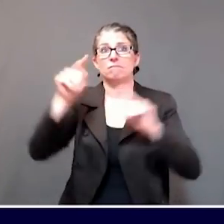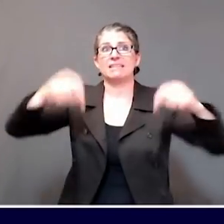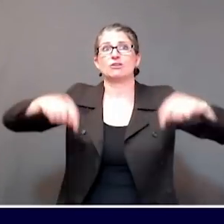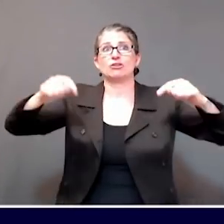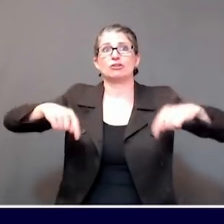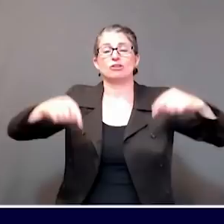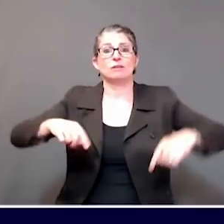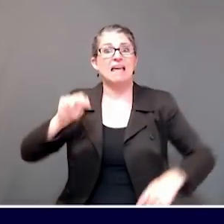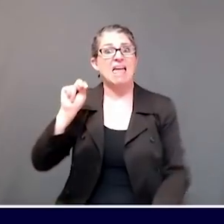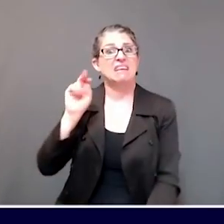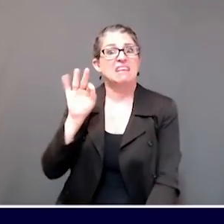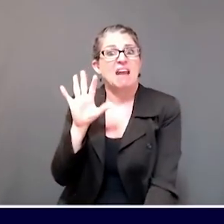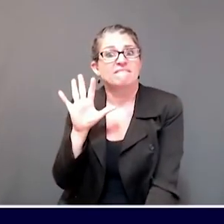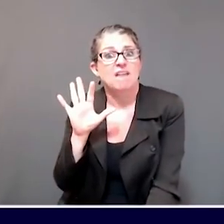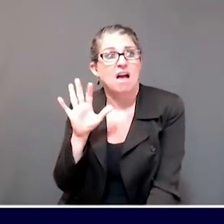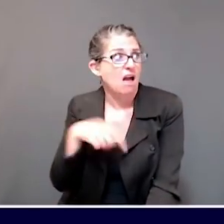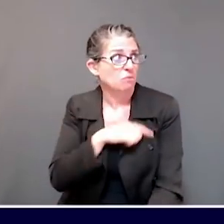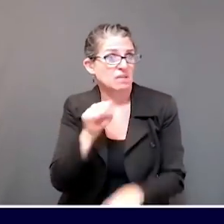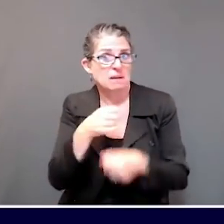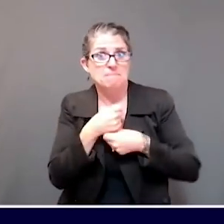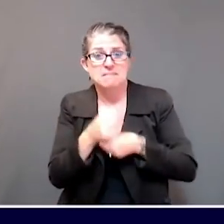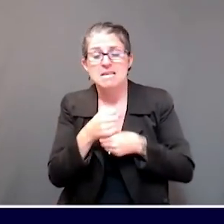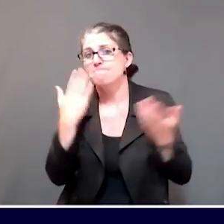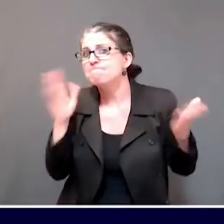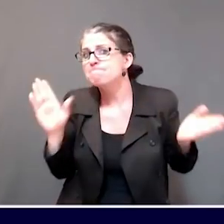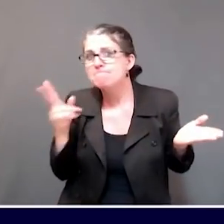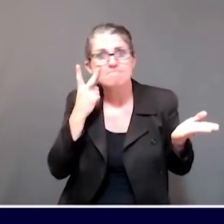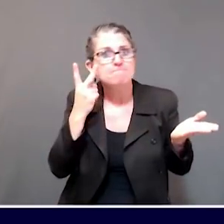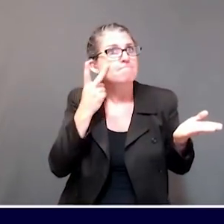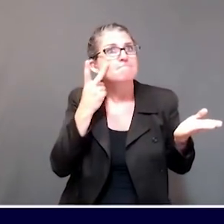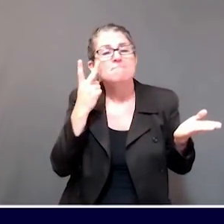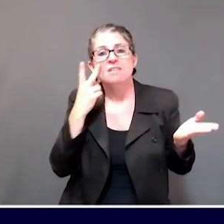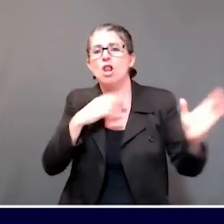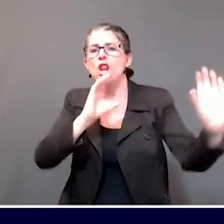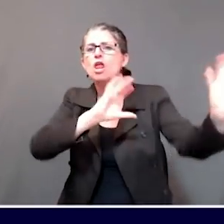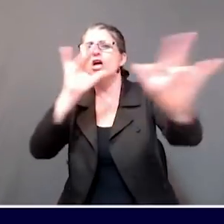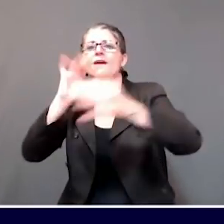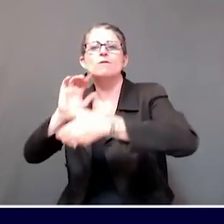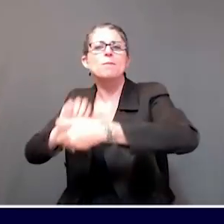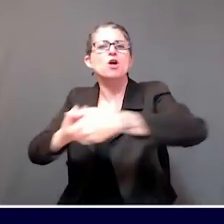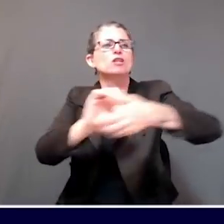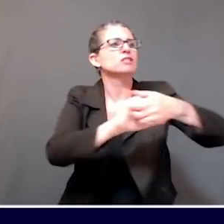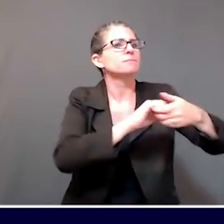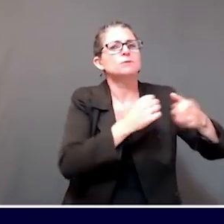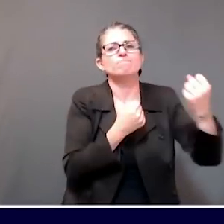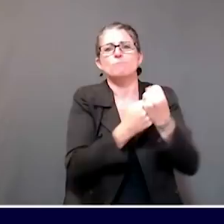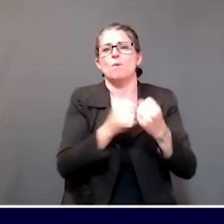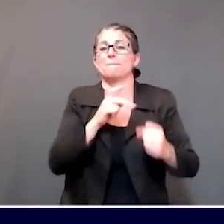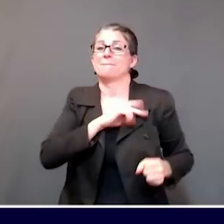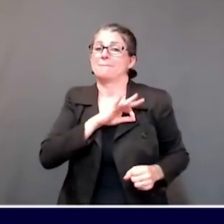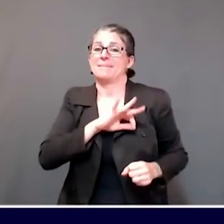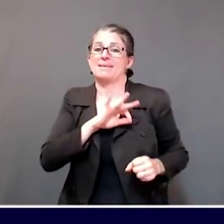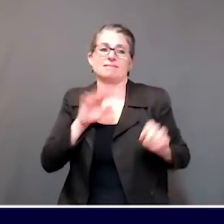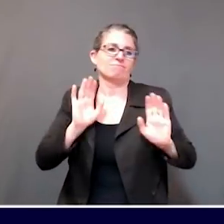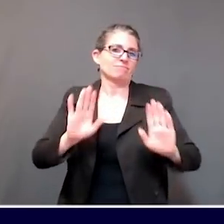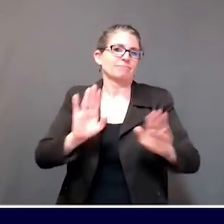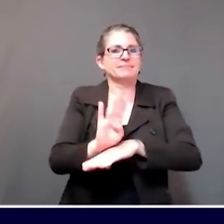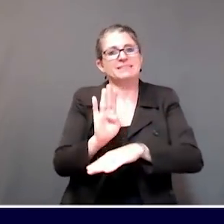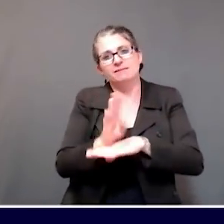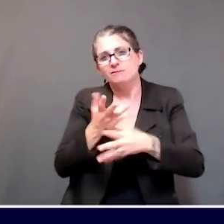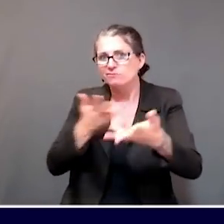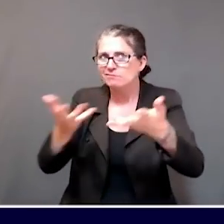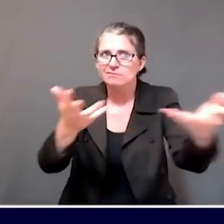basis, but we also prepare in case we're in that kind of shortage that we were several months ago, to have some locally